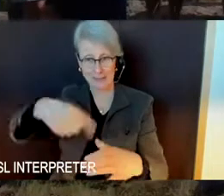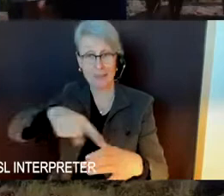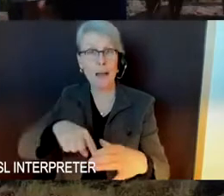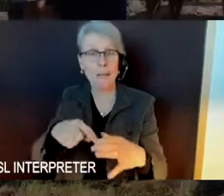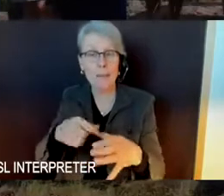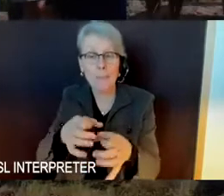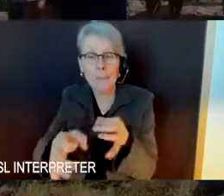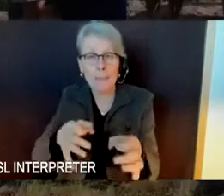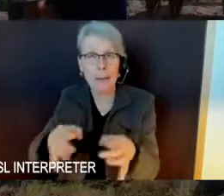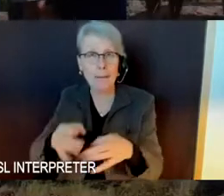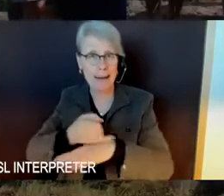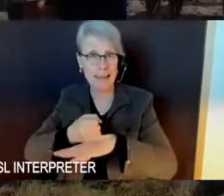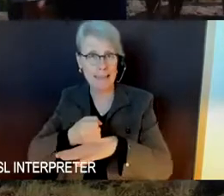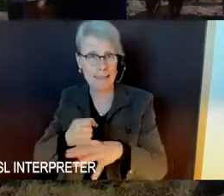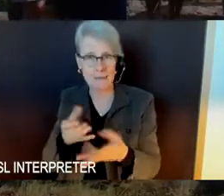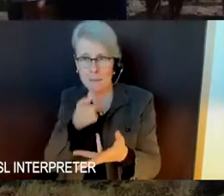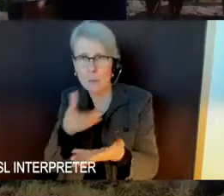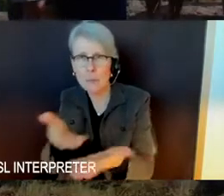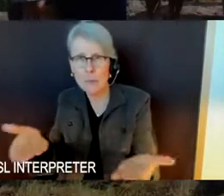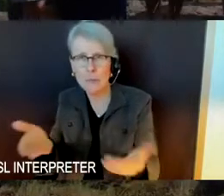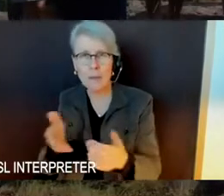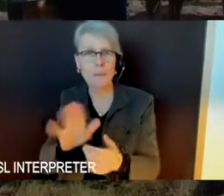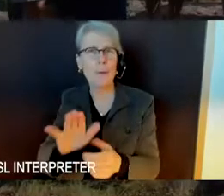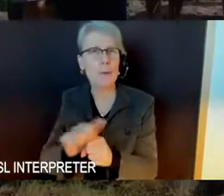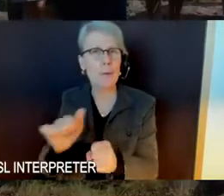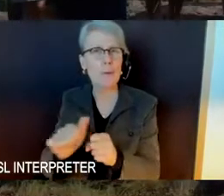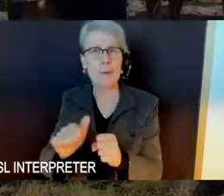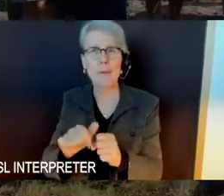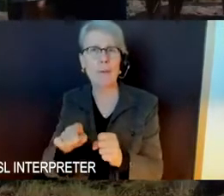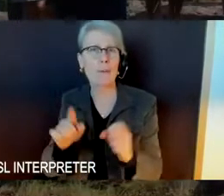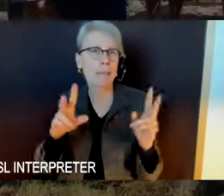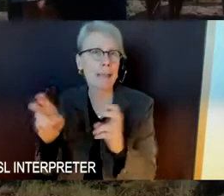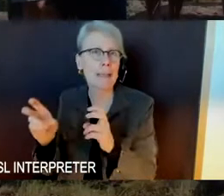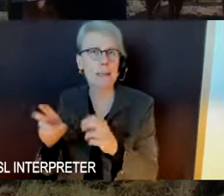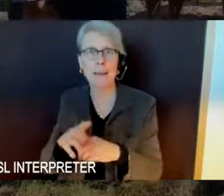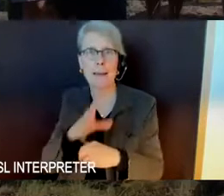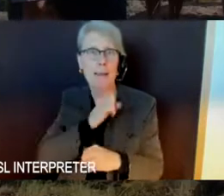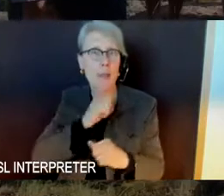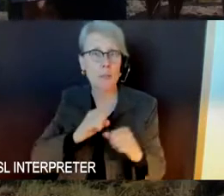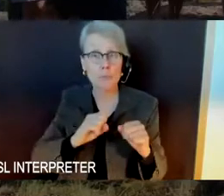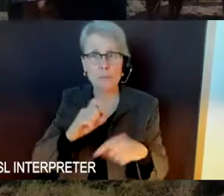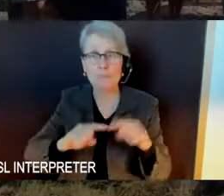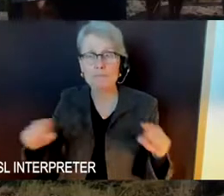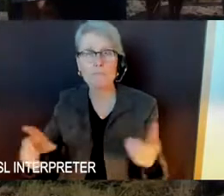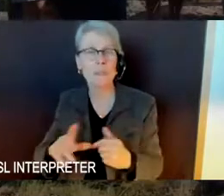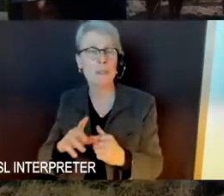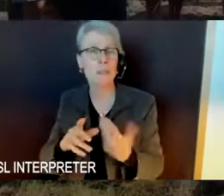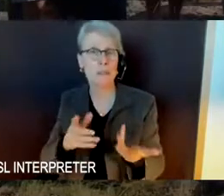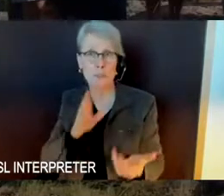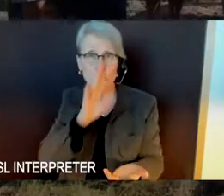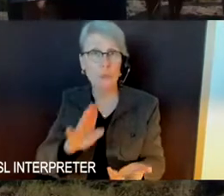and collective islands within your movement. What are the professions? What are the themes? What are the